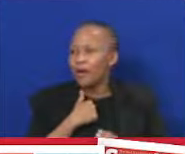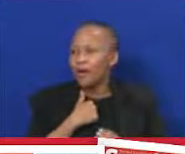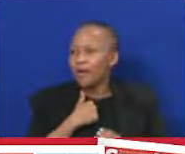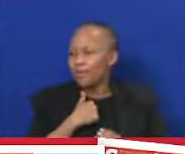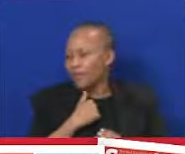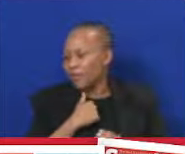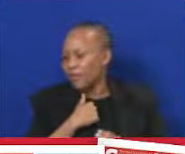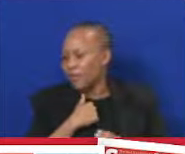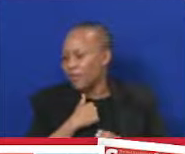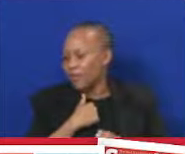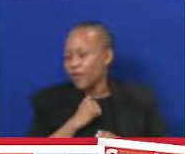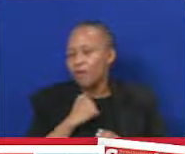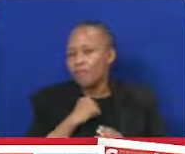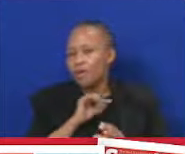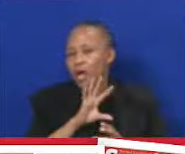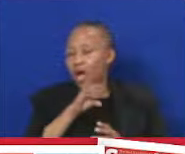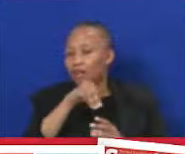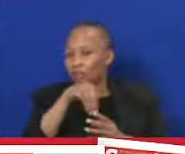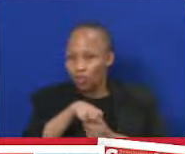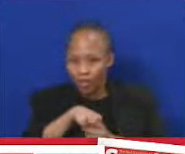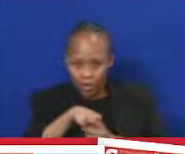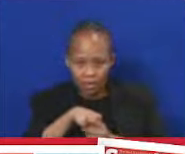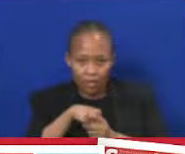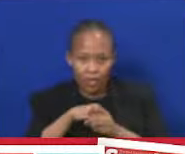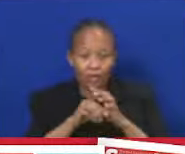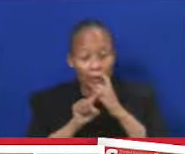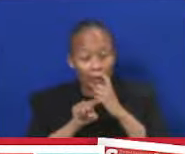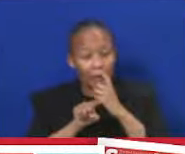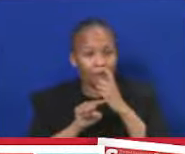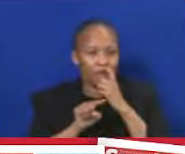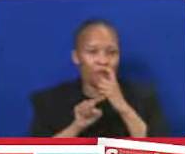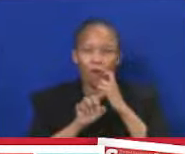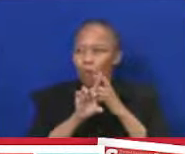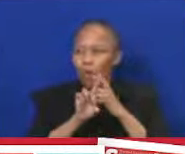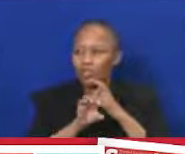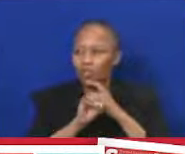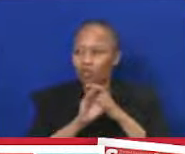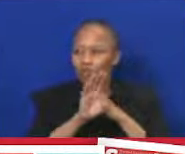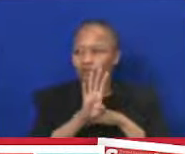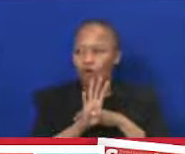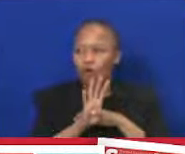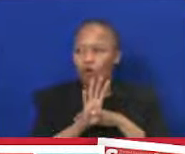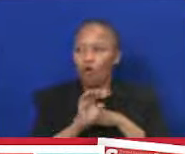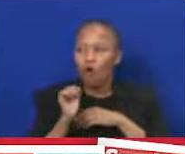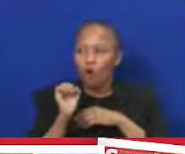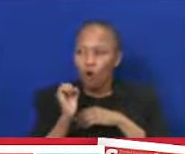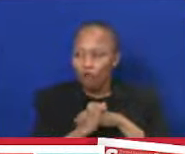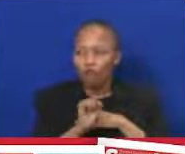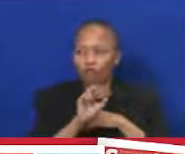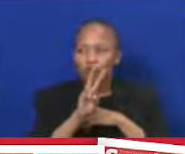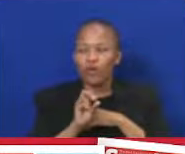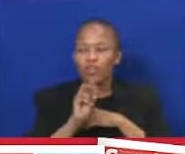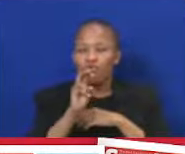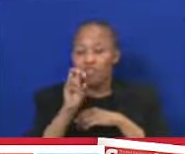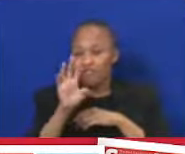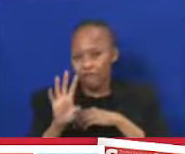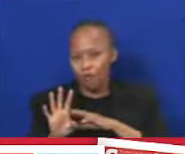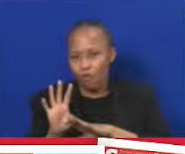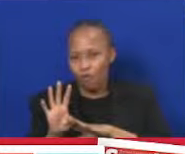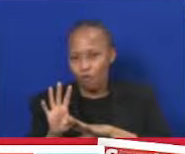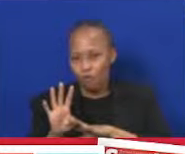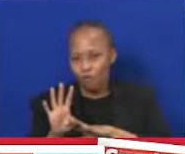of 11, 2024, which this case was a kidnapping